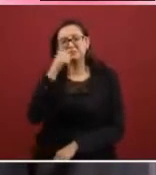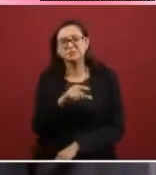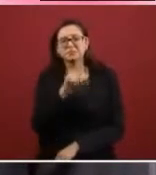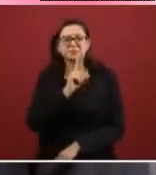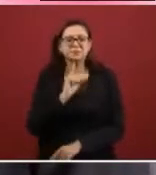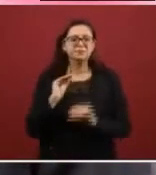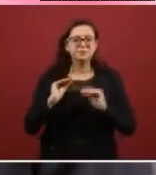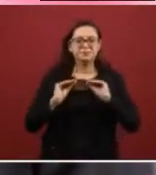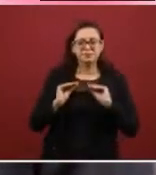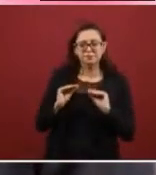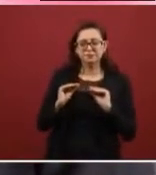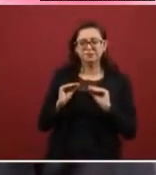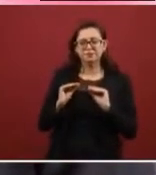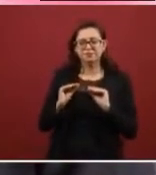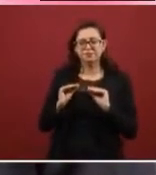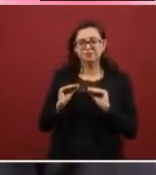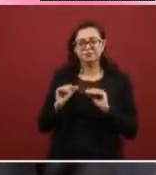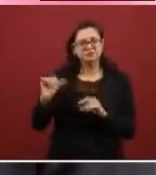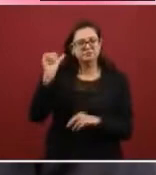be quiet.